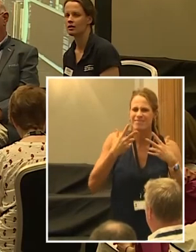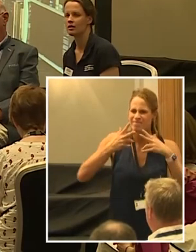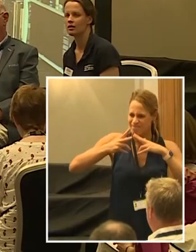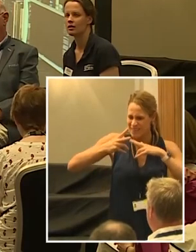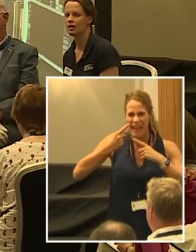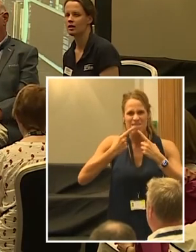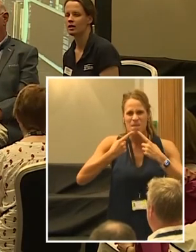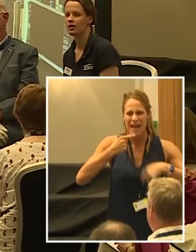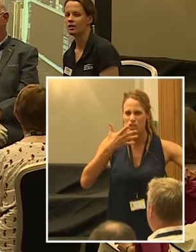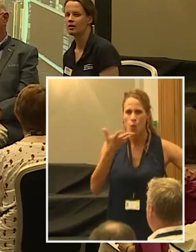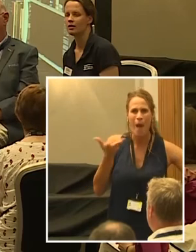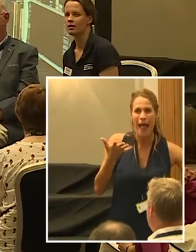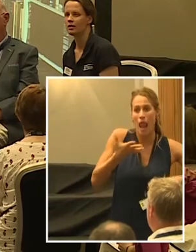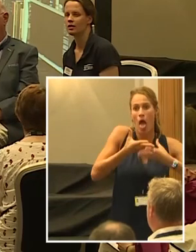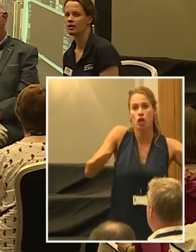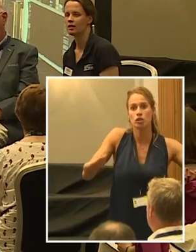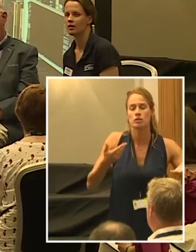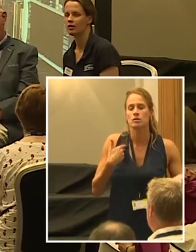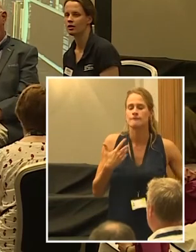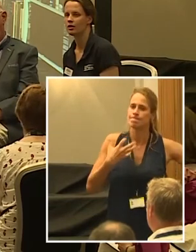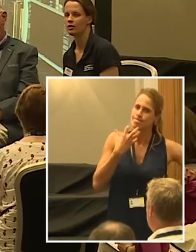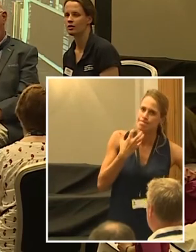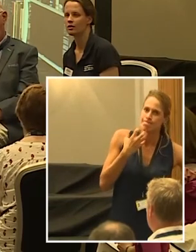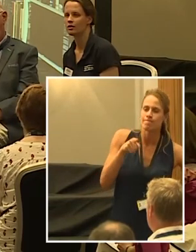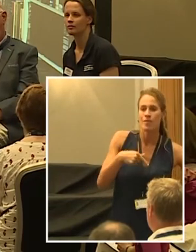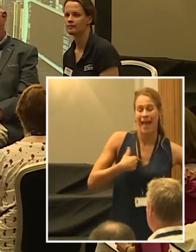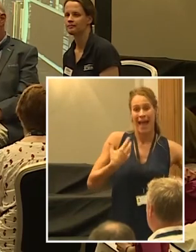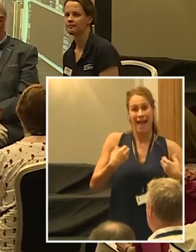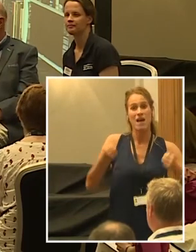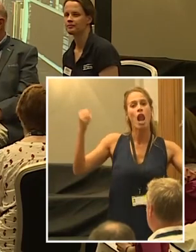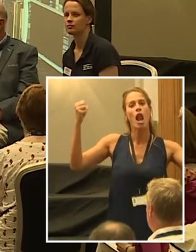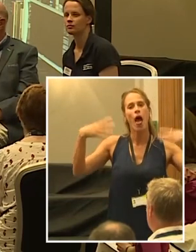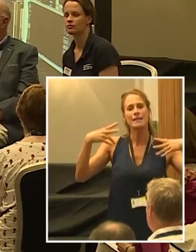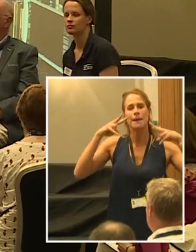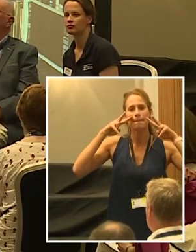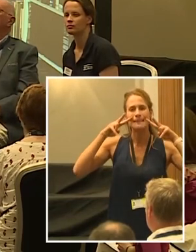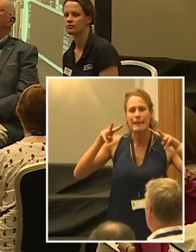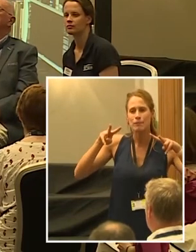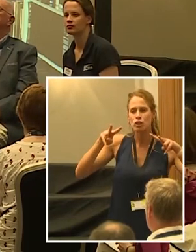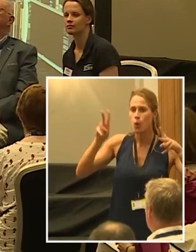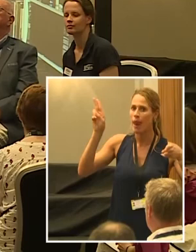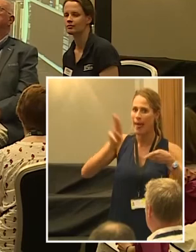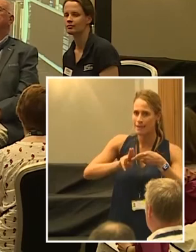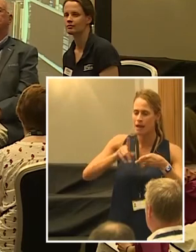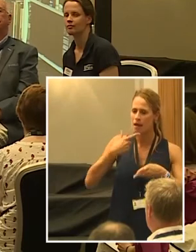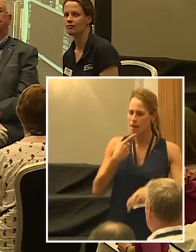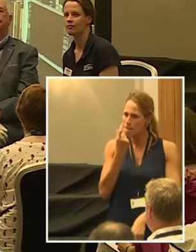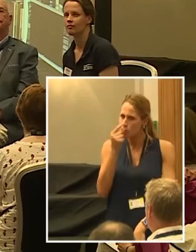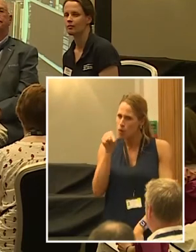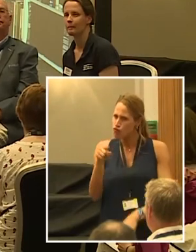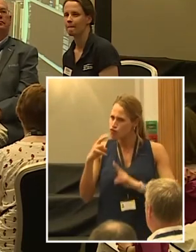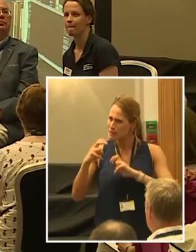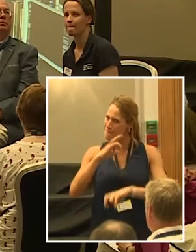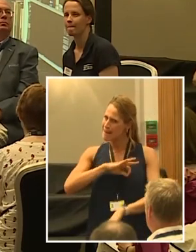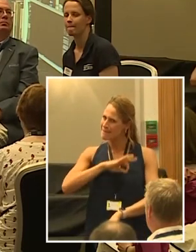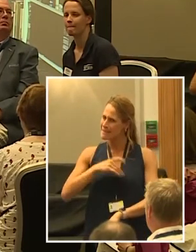since. As I and many others in the community have light perception or less, this research, could be of benefit.